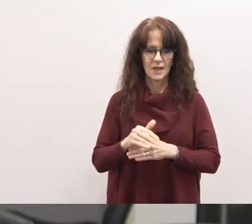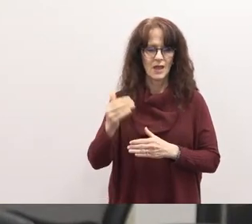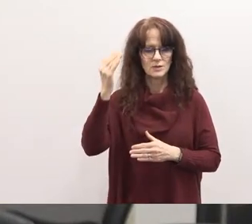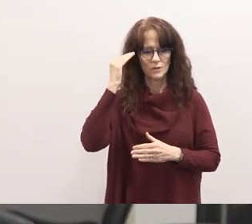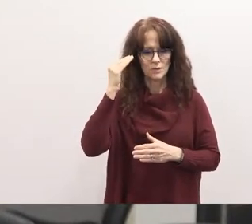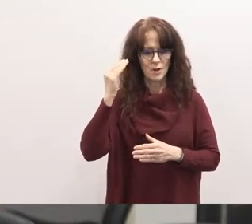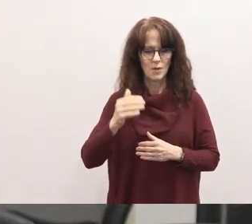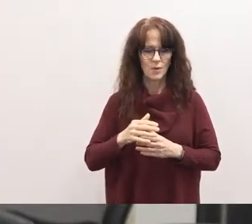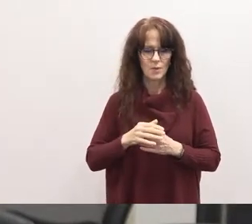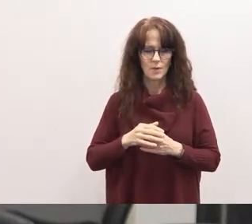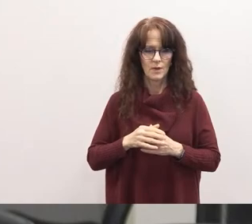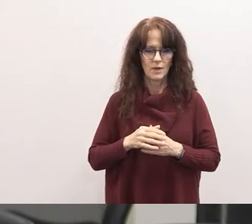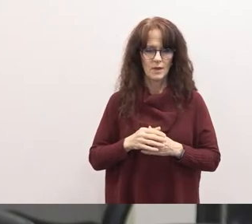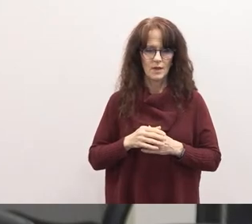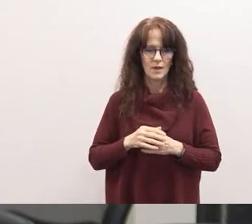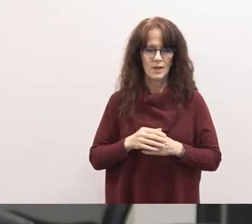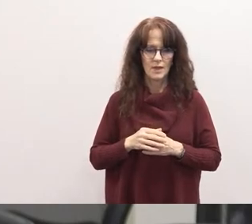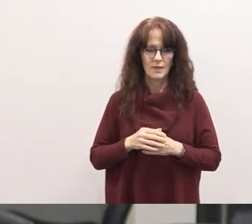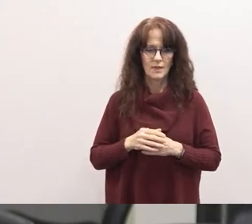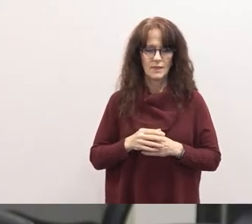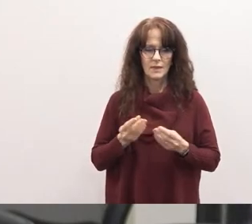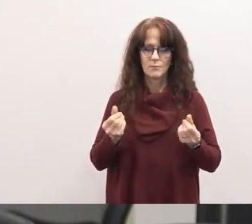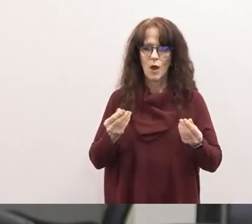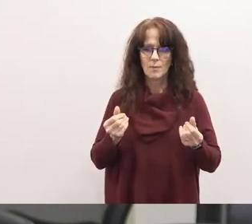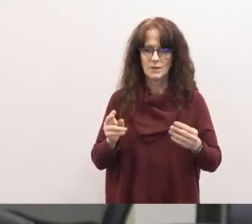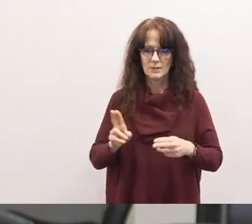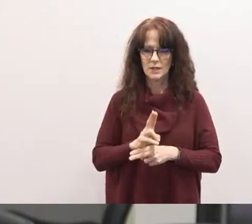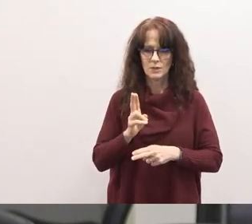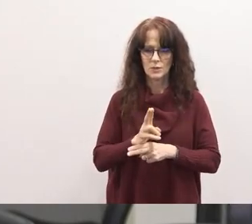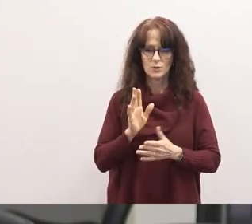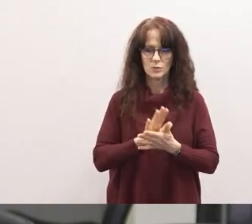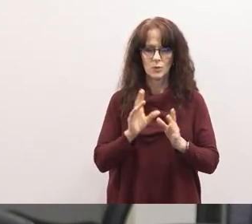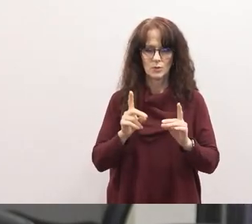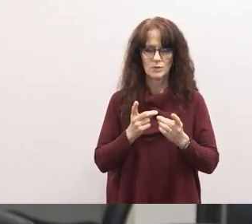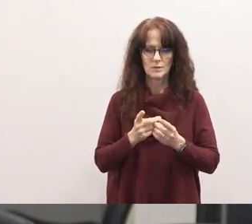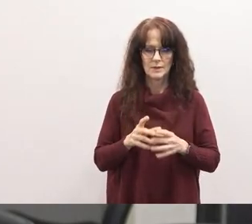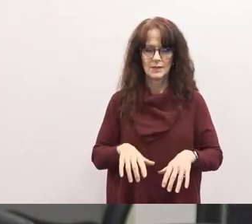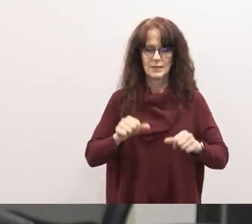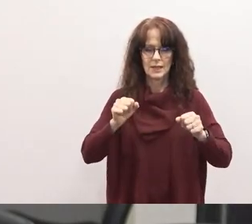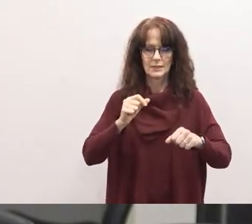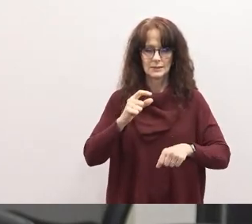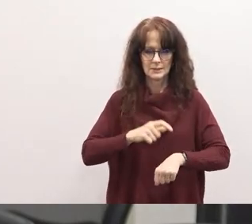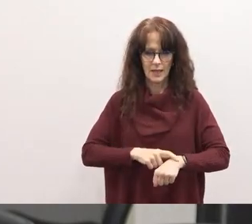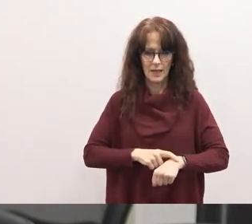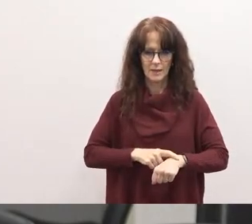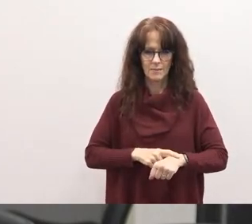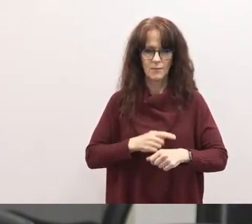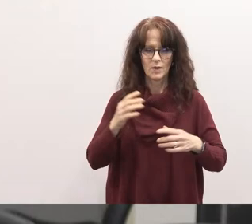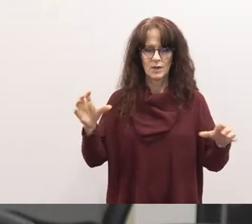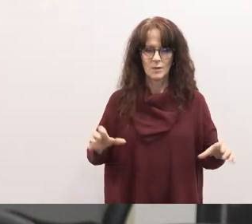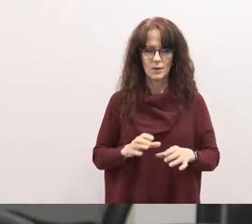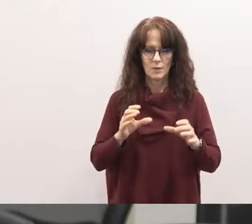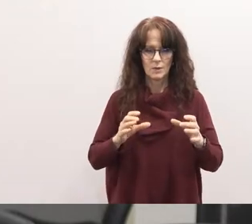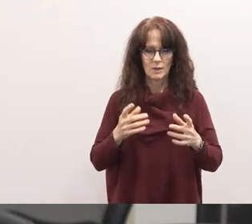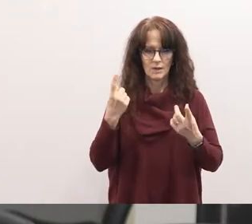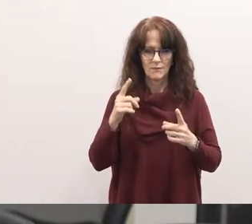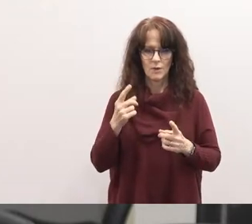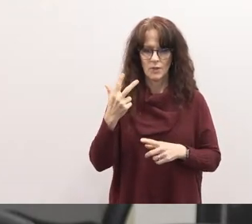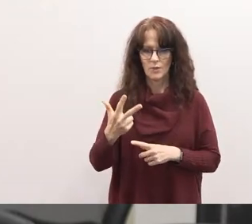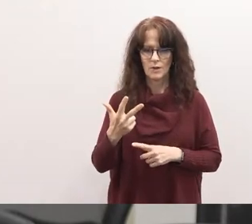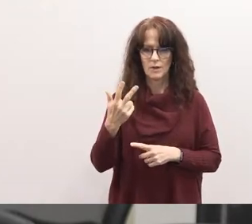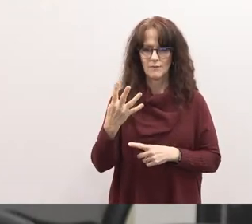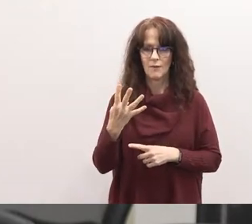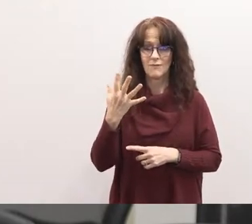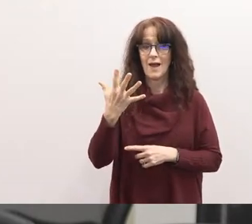the surplus and disposition process for surplus properties for school district can take some time, right? So we've been at this for the better part of 3-4, if